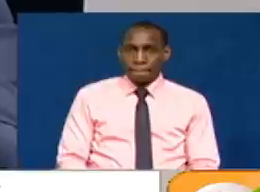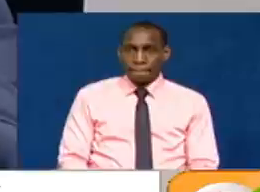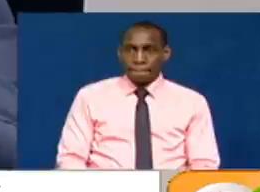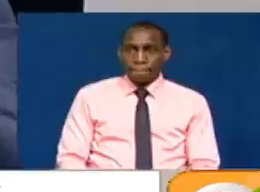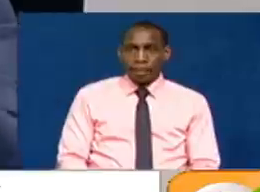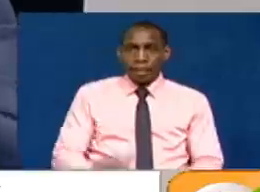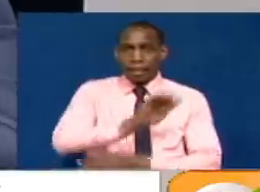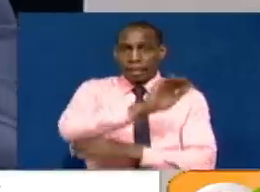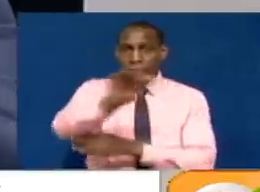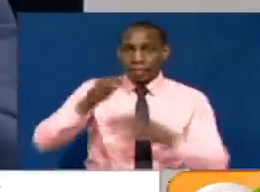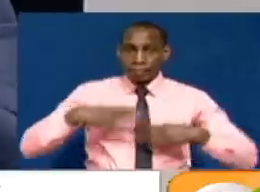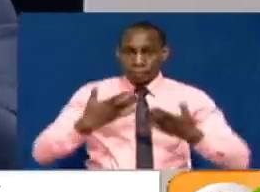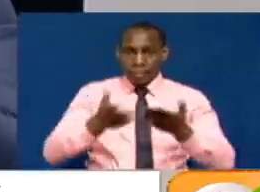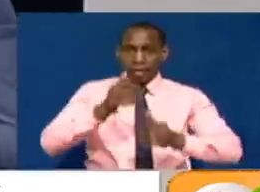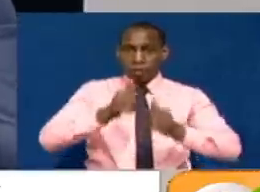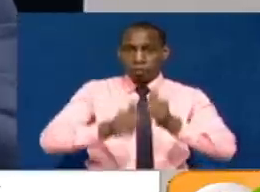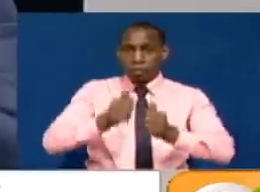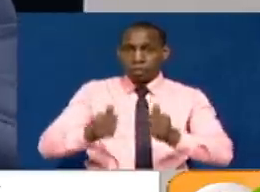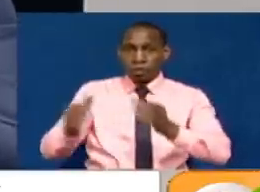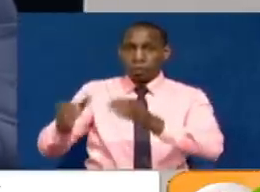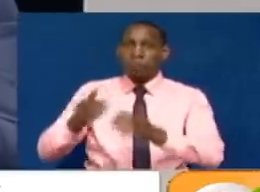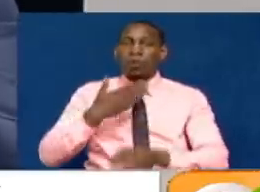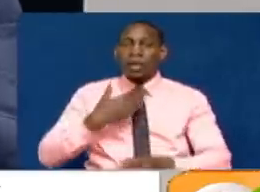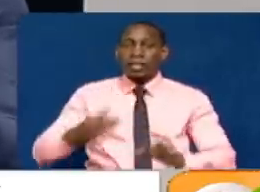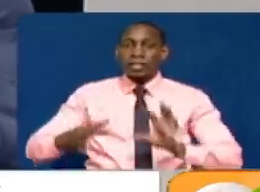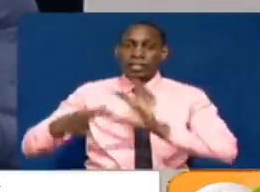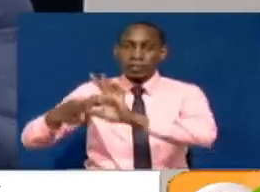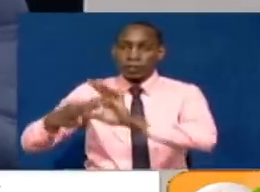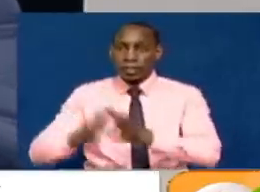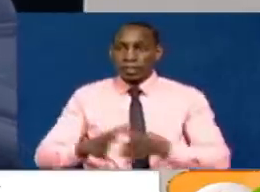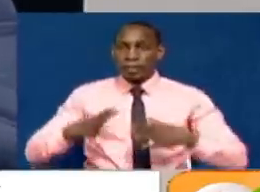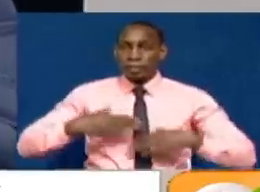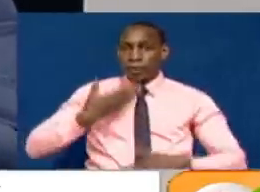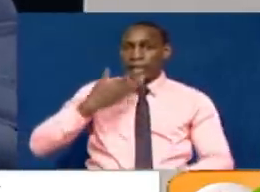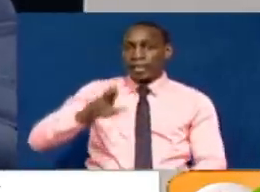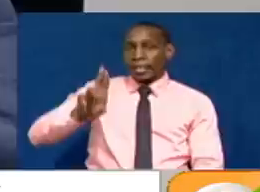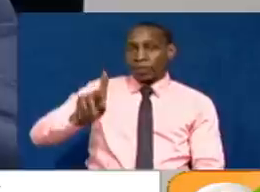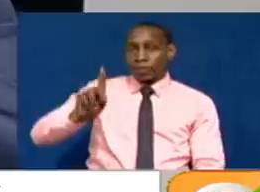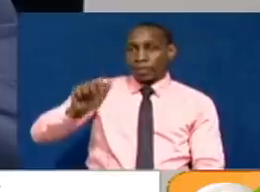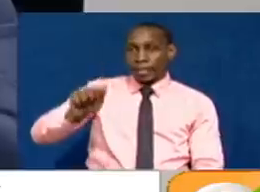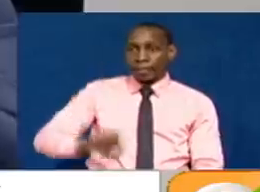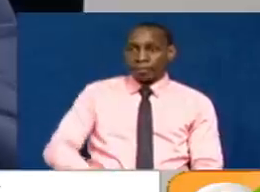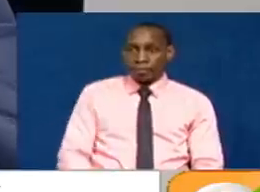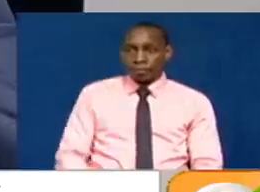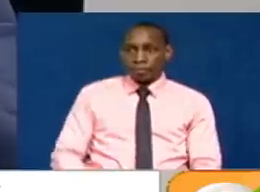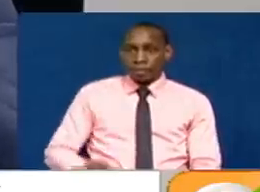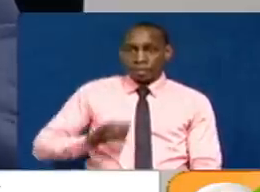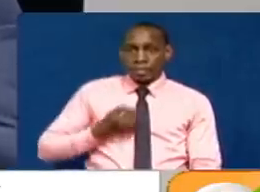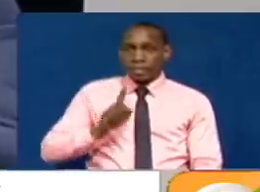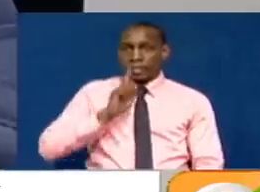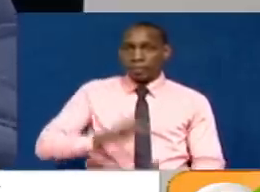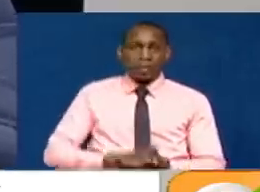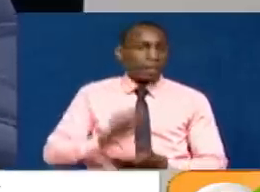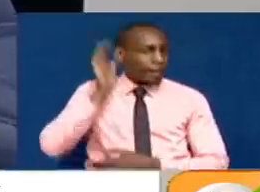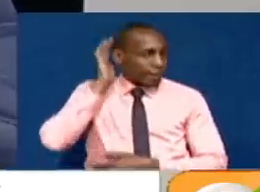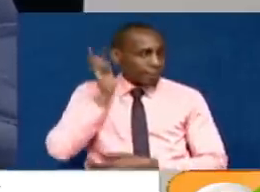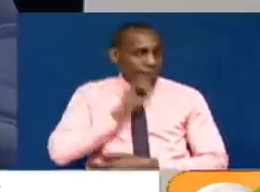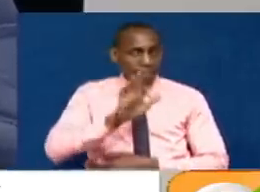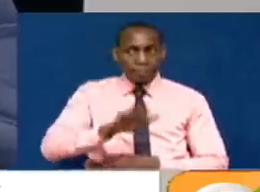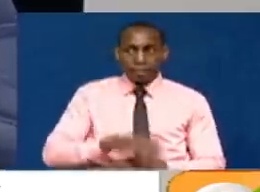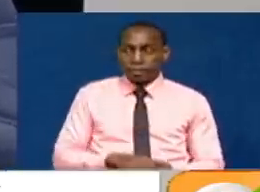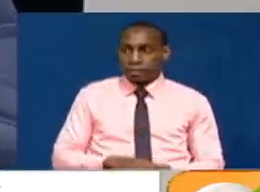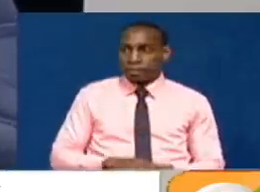A street opinion poll, and asked them, which party would you want me to join? Yeah. And they shouted UDA. Yeah. And she said in Kikuyu, I've had you.